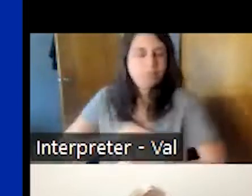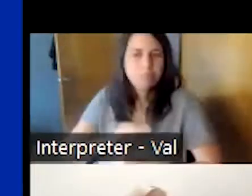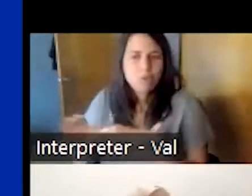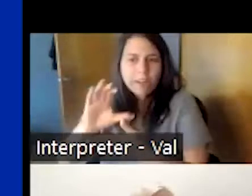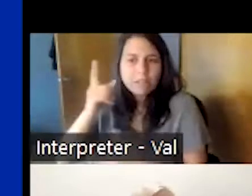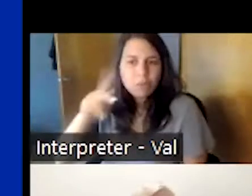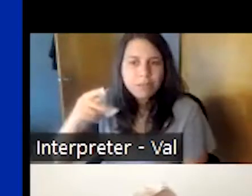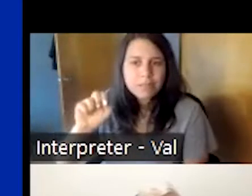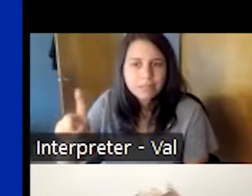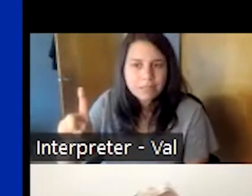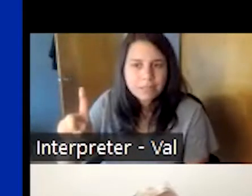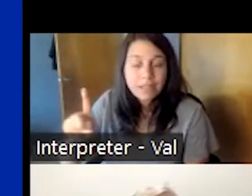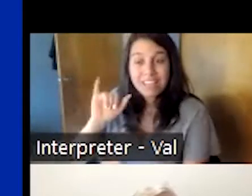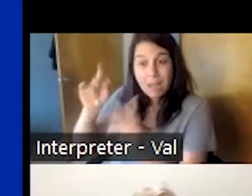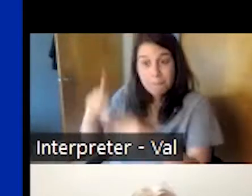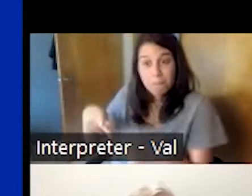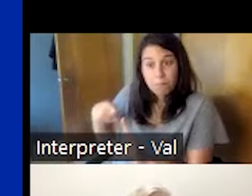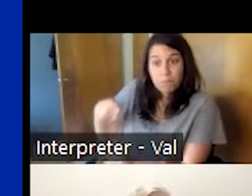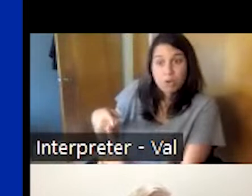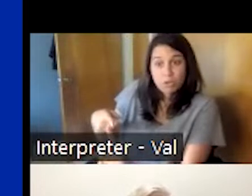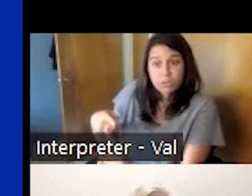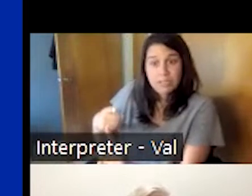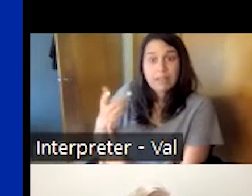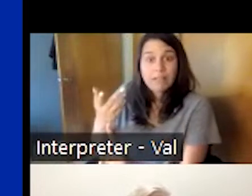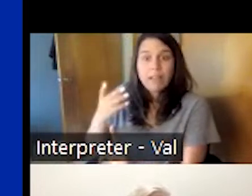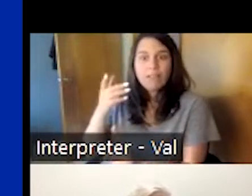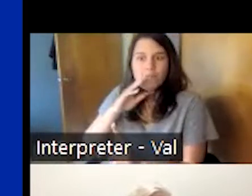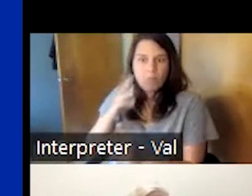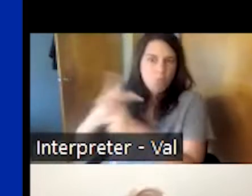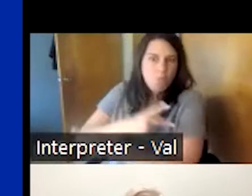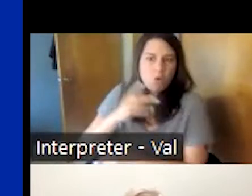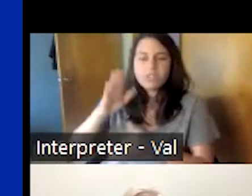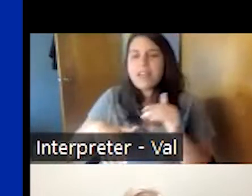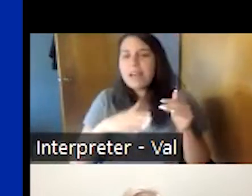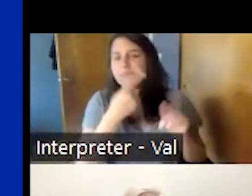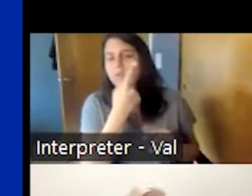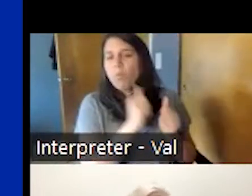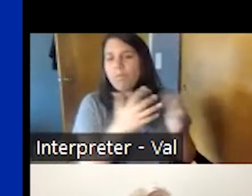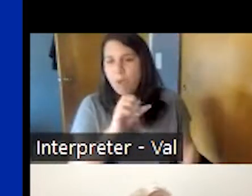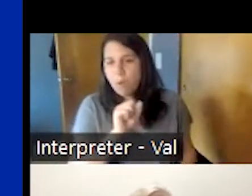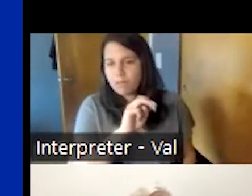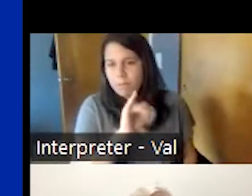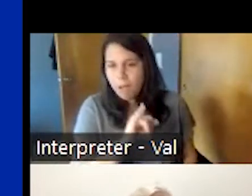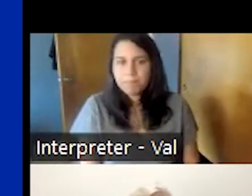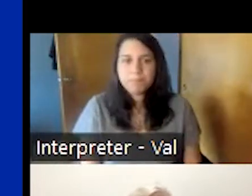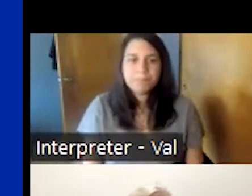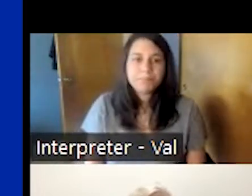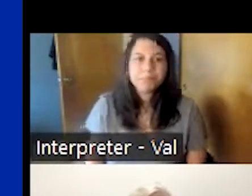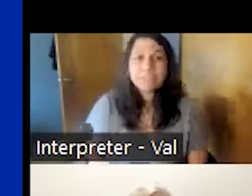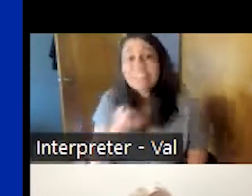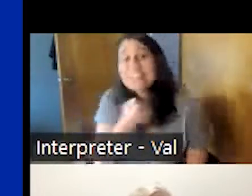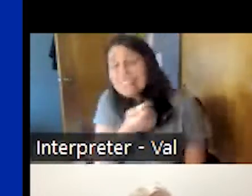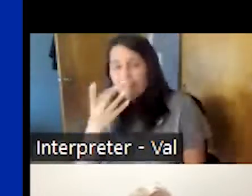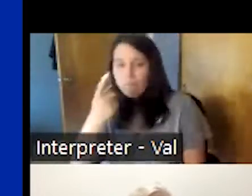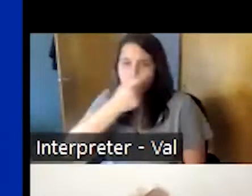an individual exposed to that traumatic event who doesn't have a serious mental illness. Multiple traumatization is common in people with serious mental